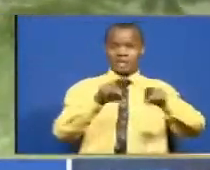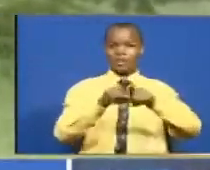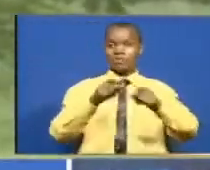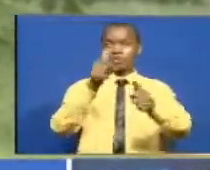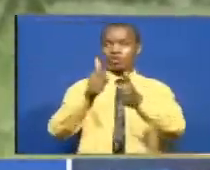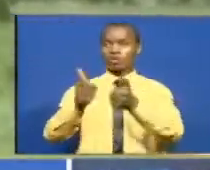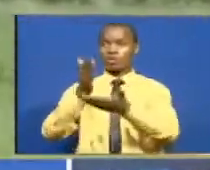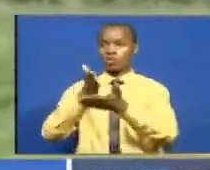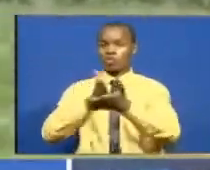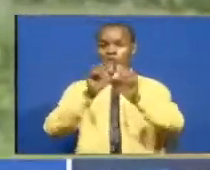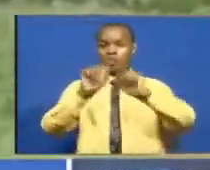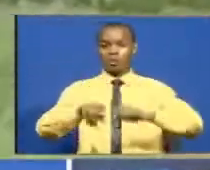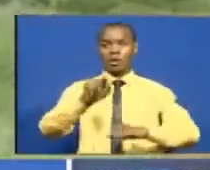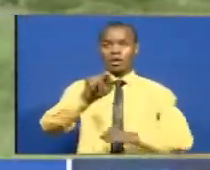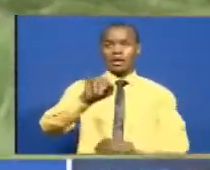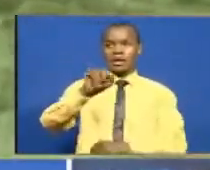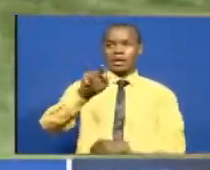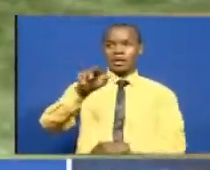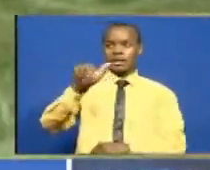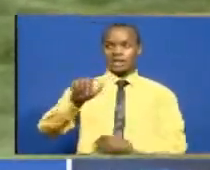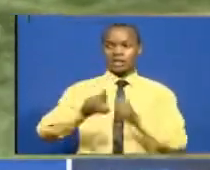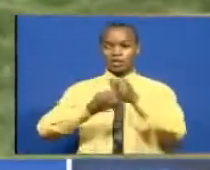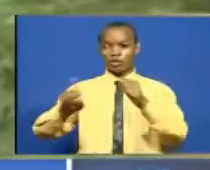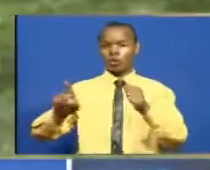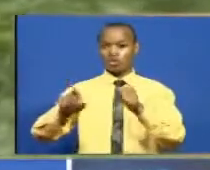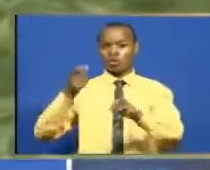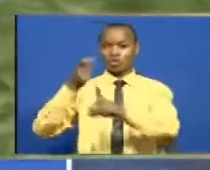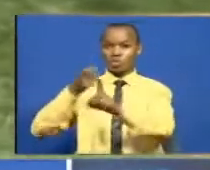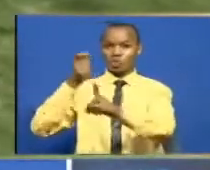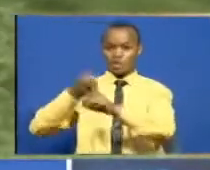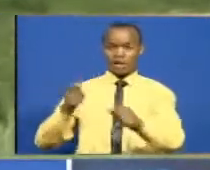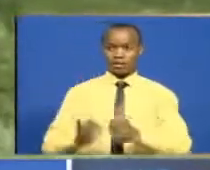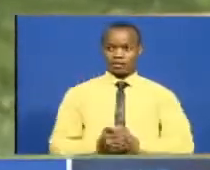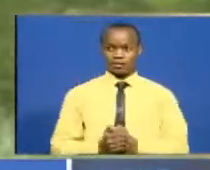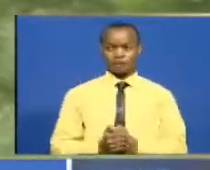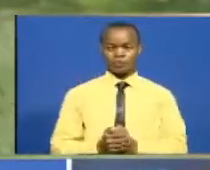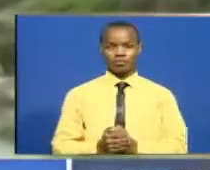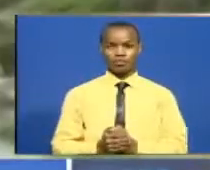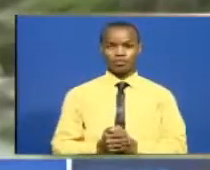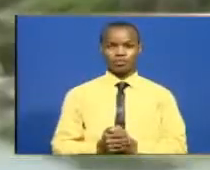stretches from Taita Taveta County to Kwale. Betty Kiptum, Channel One Business.